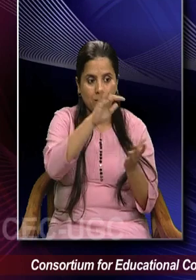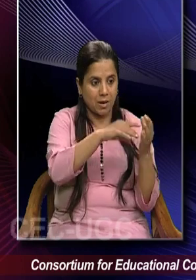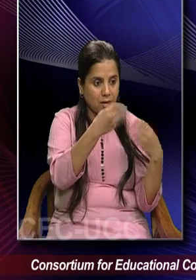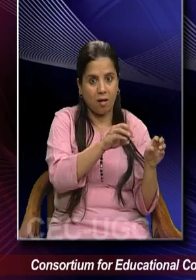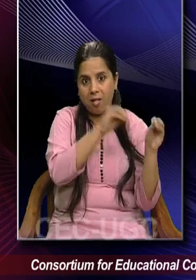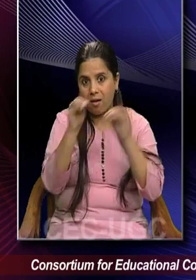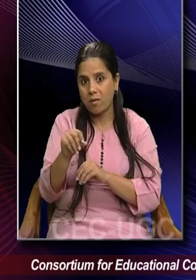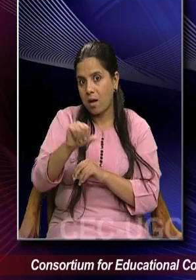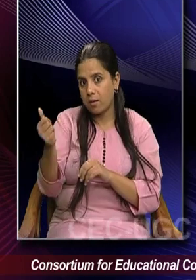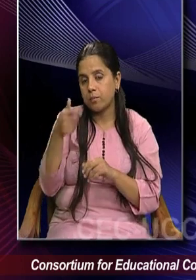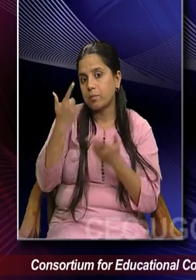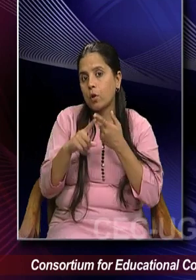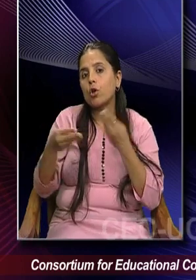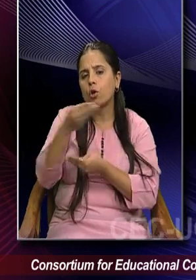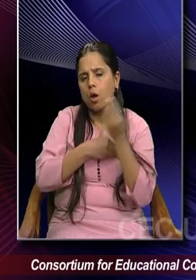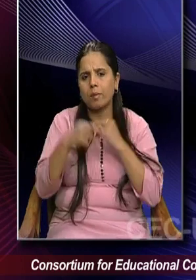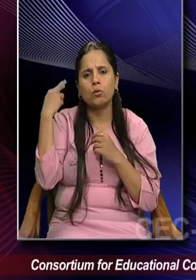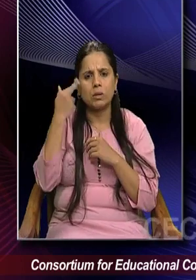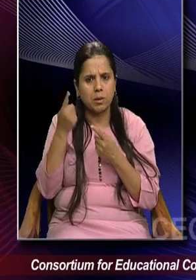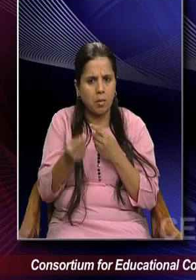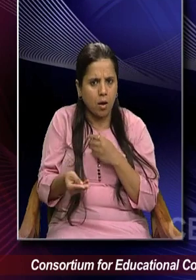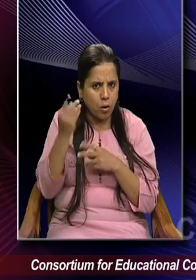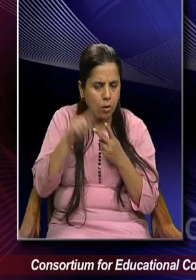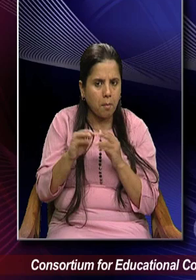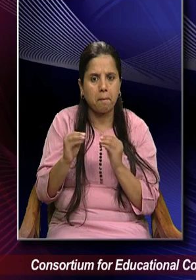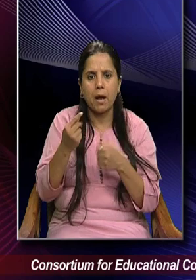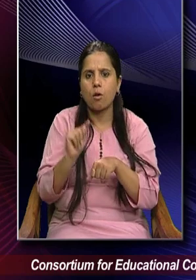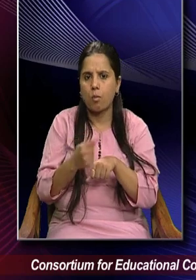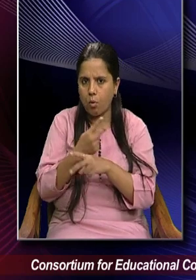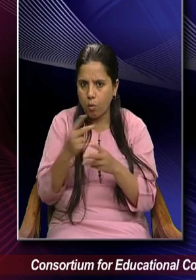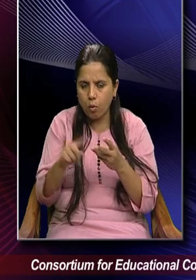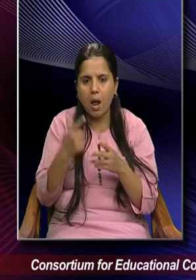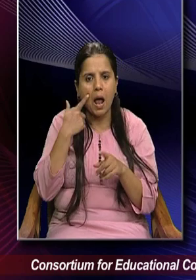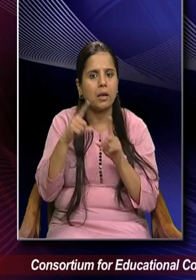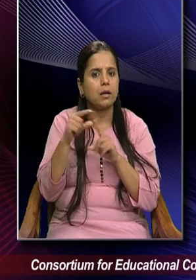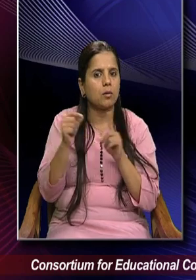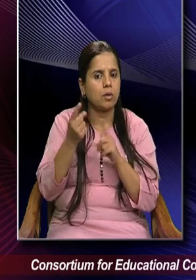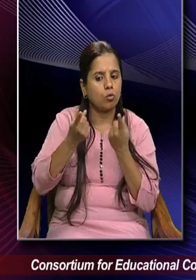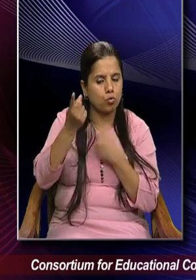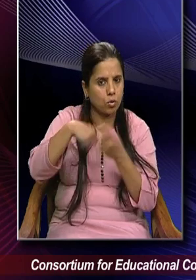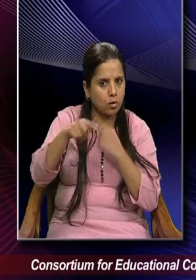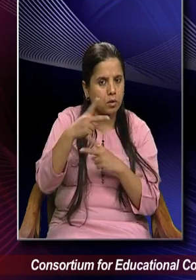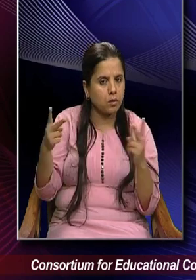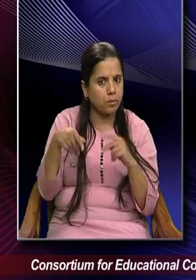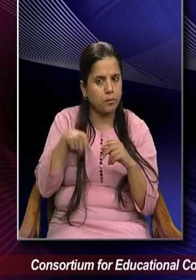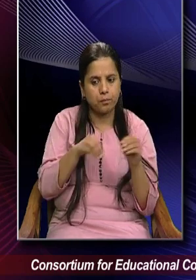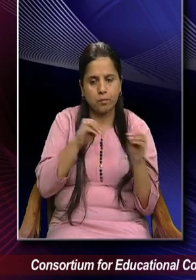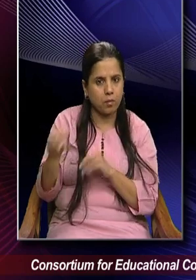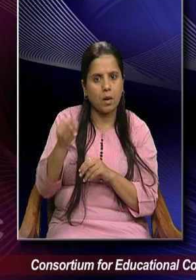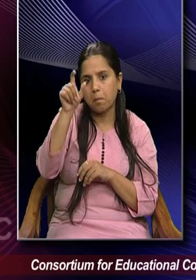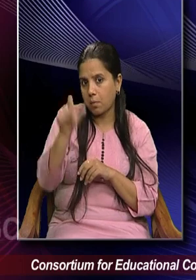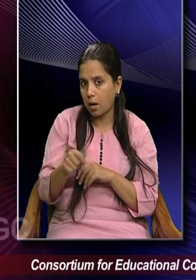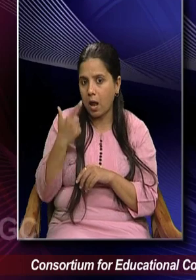another, often for economic reasons or better opportunities. And IDP, internally displaced